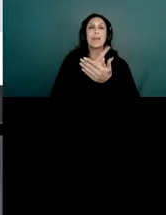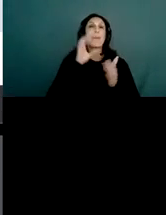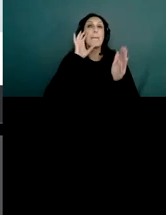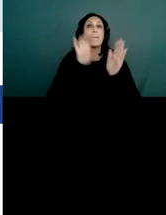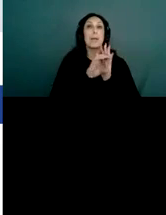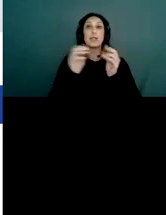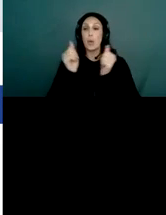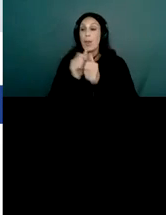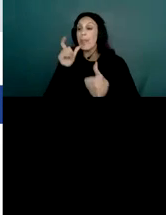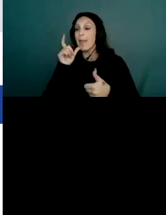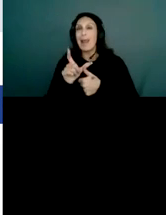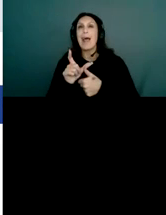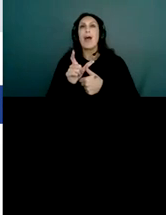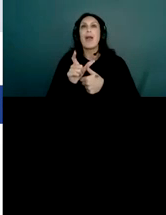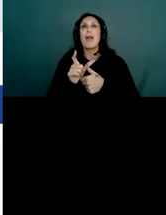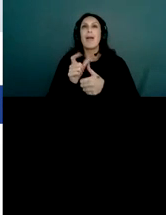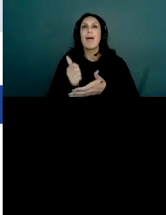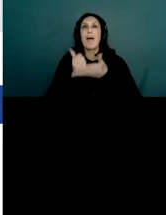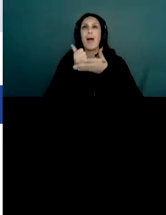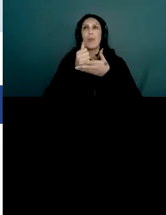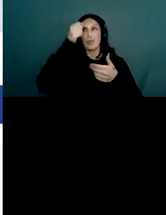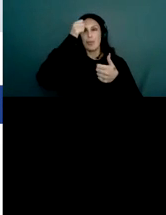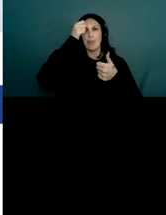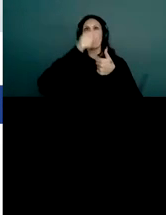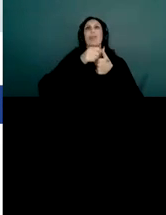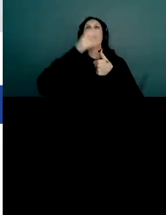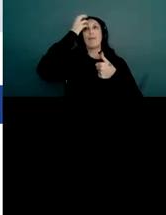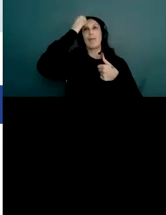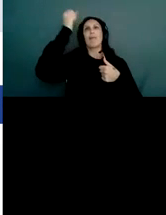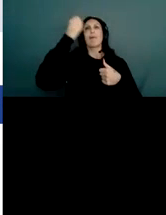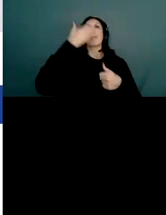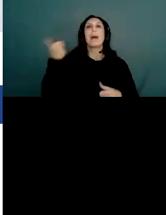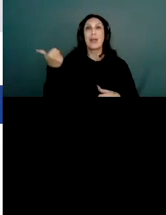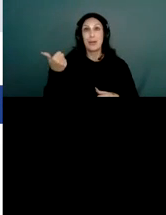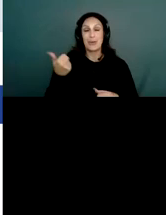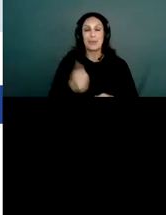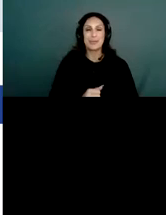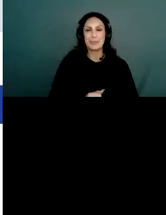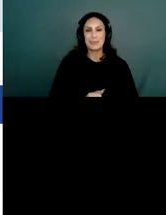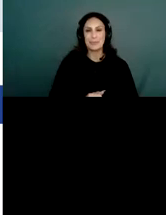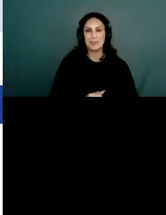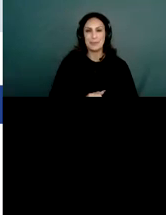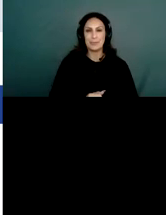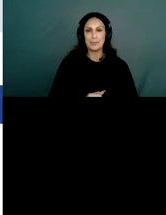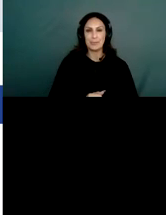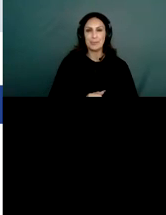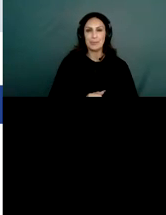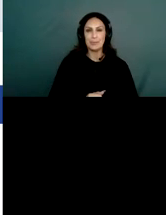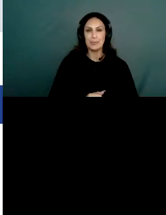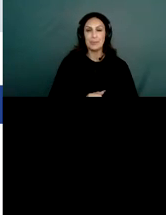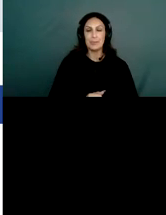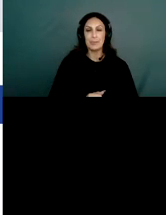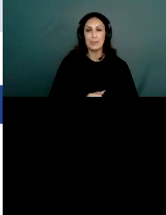them. And you can go ahead and look, there's flashcards as well. I spoke about not only supporting the gaps,